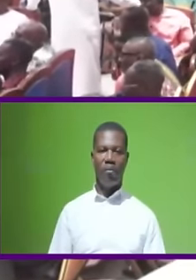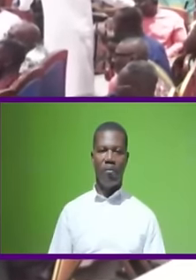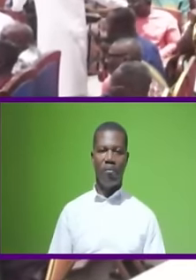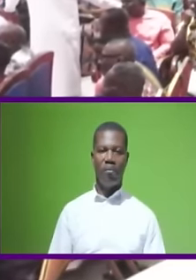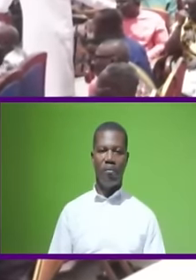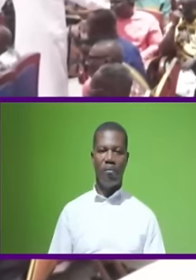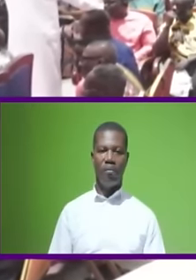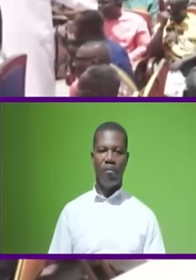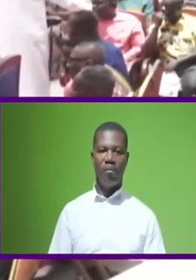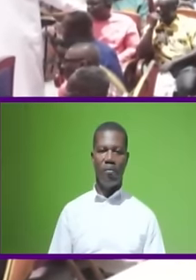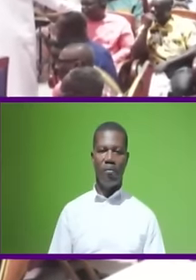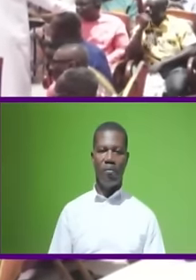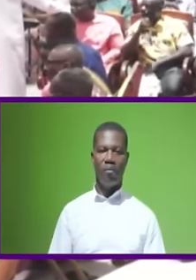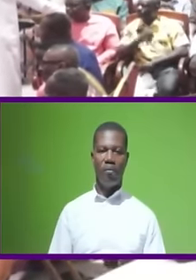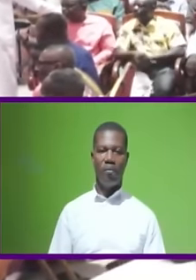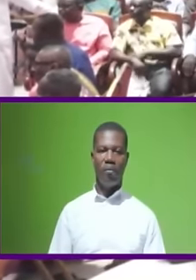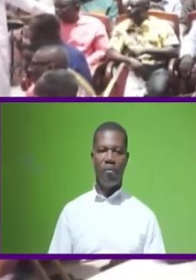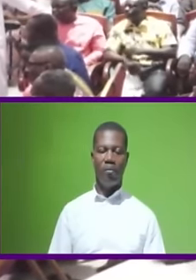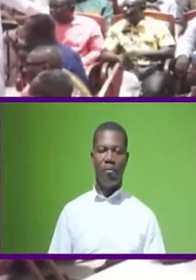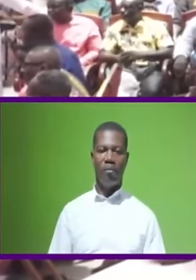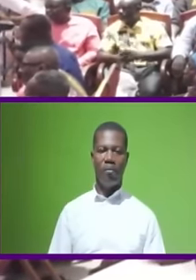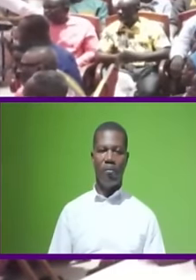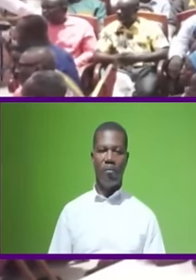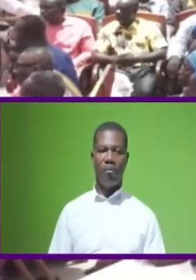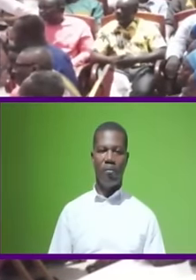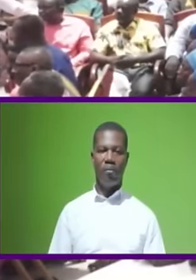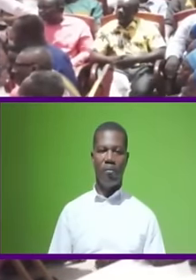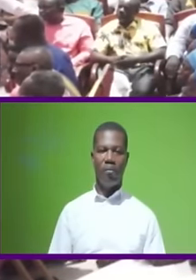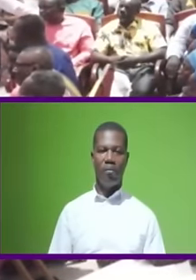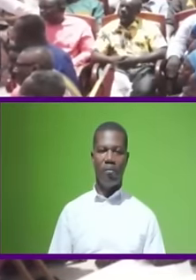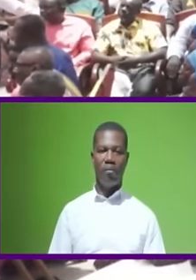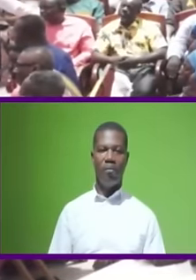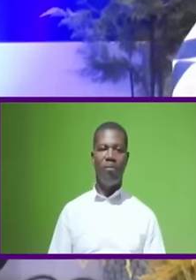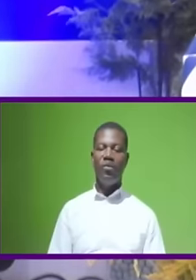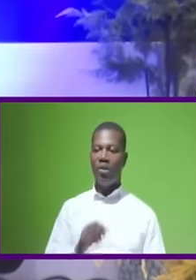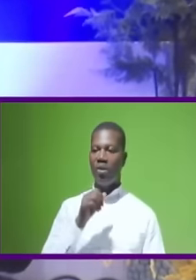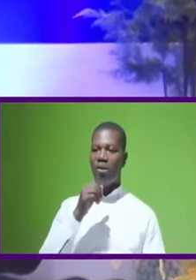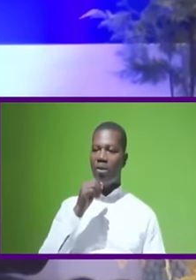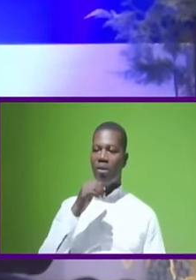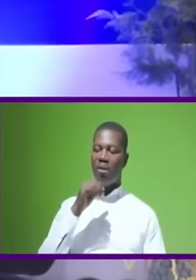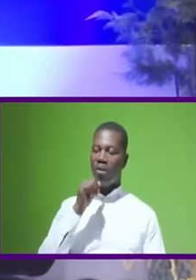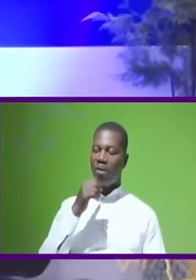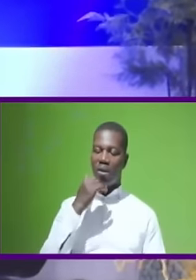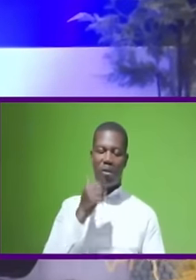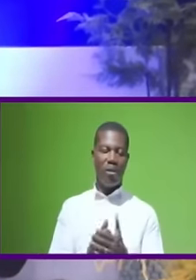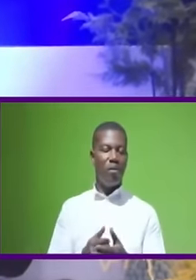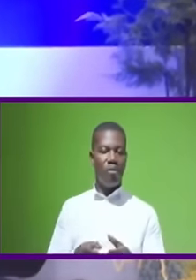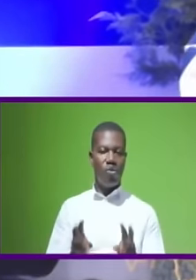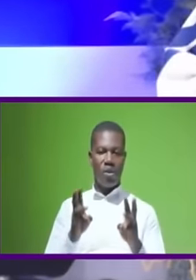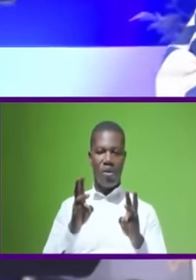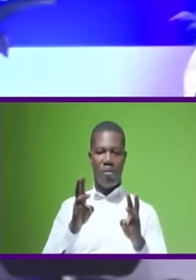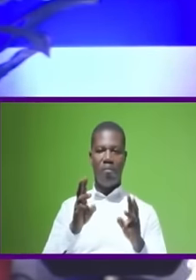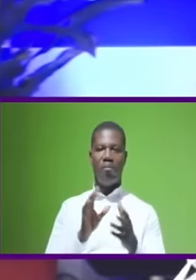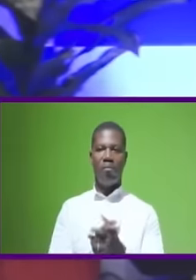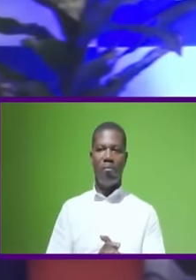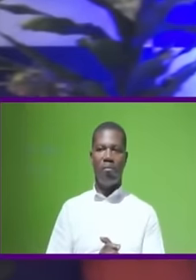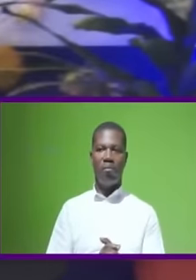well-being, look at what you are trying to do. You're not crying, no, no. This isn't it. Yes. Way.